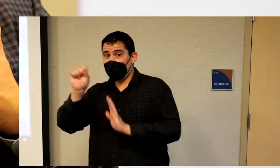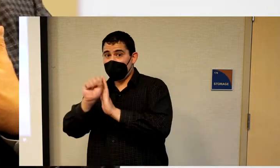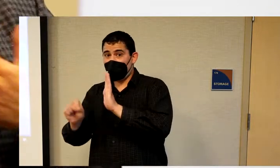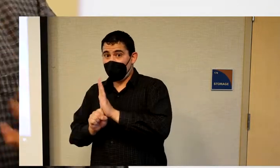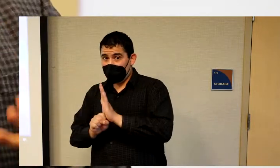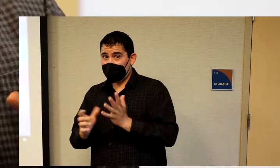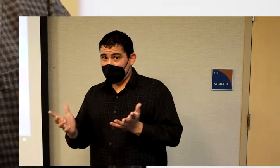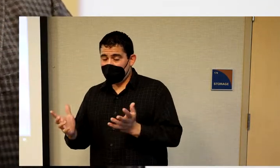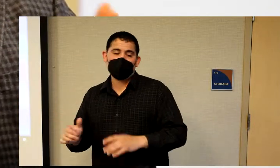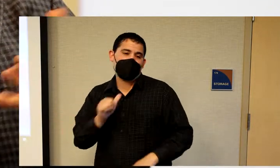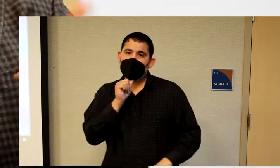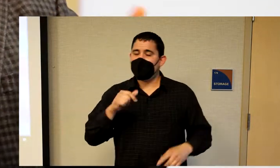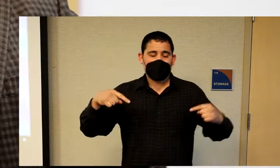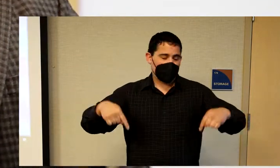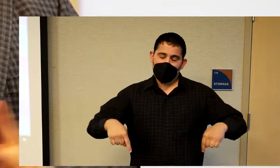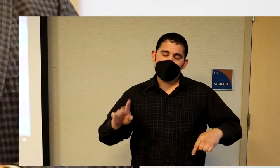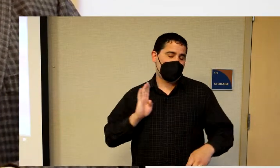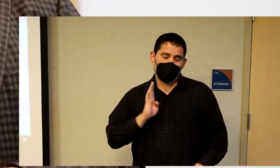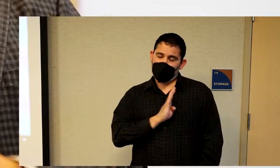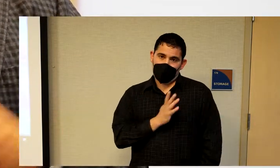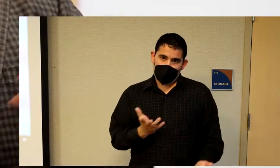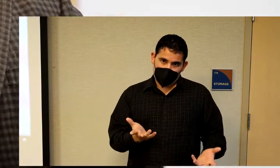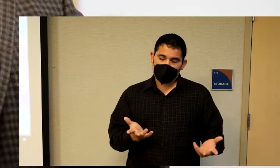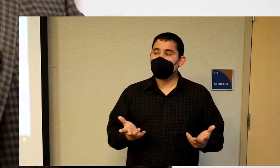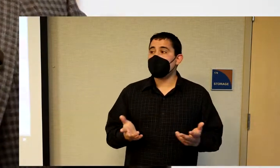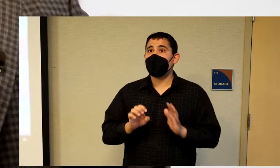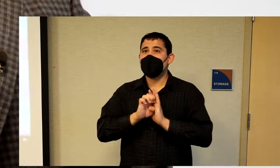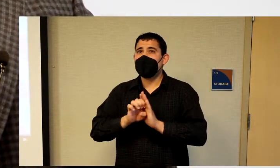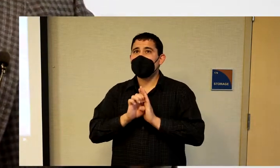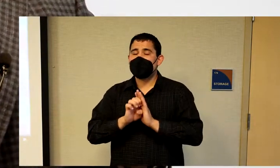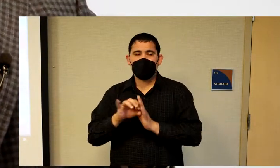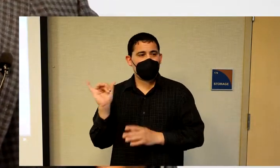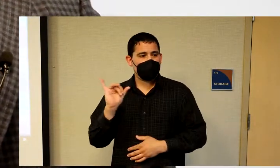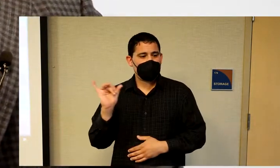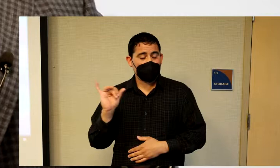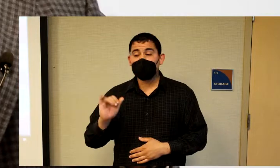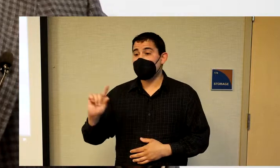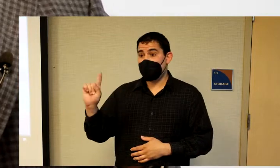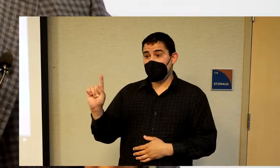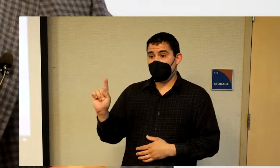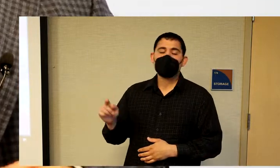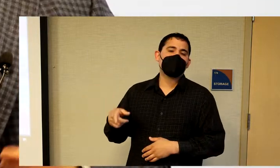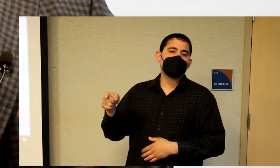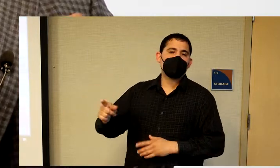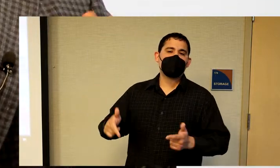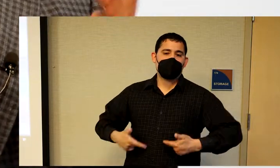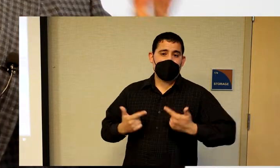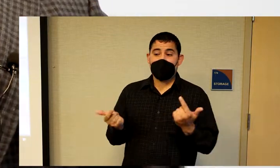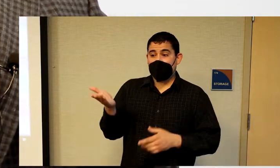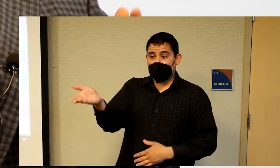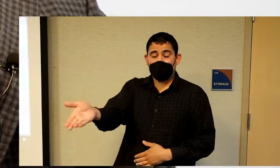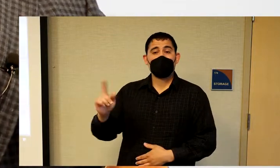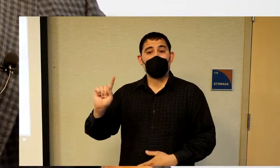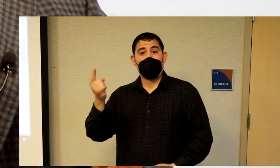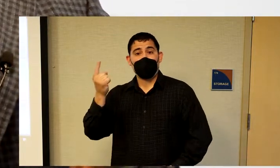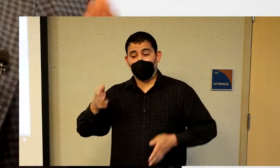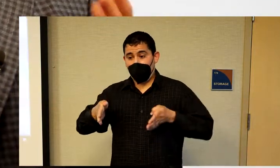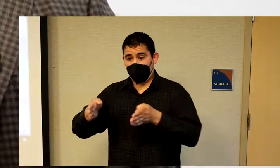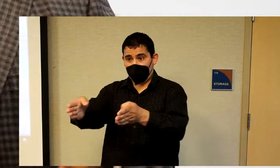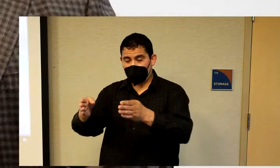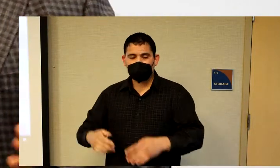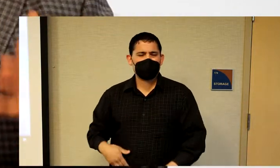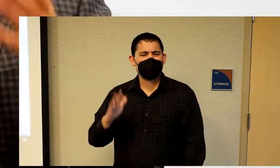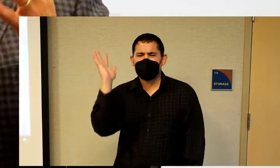by my shop. And so, for example, if somebody just lived on 1st Street in Visalia, they actually get randomly assigned